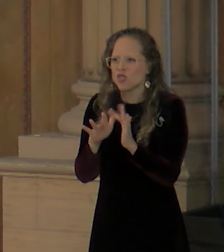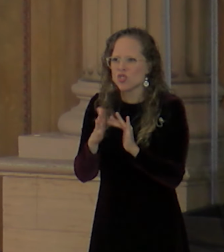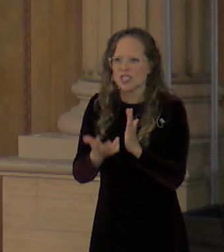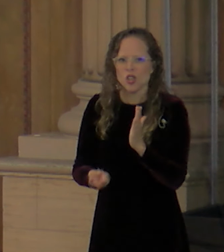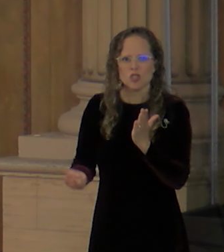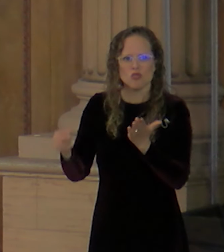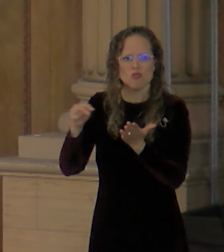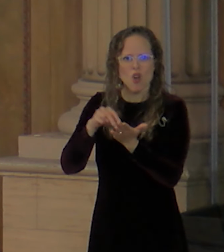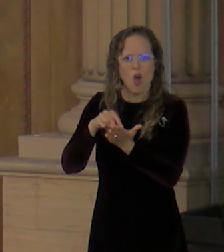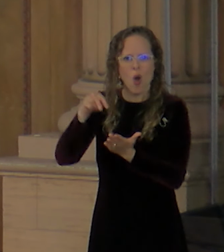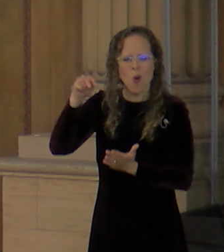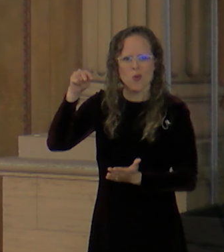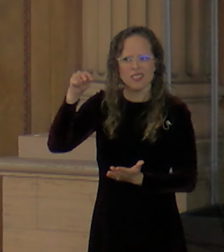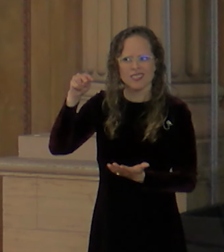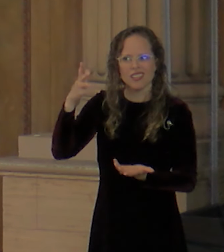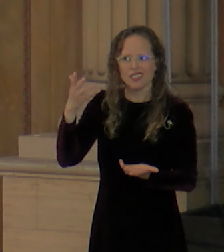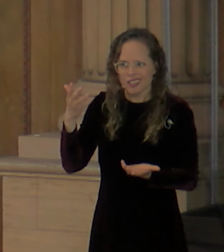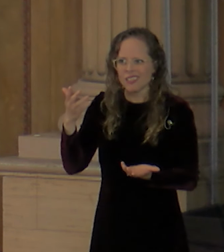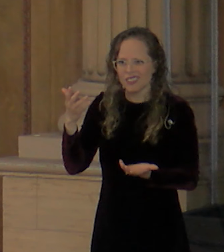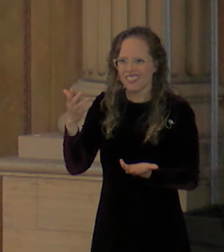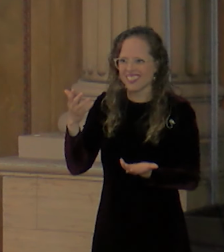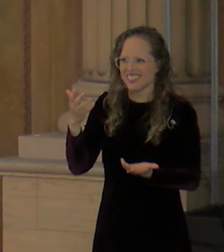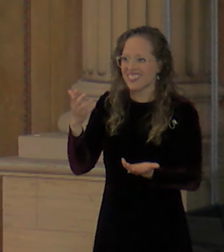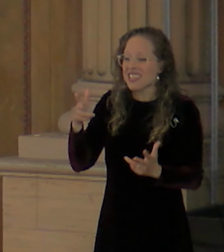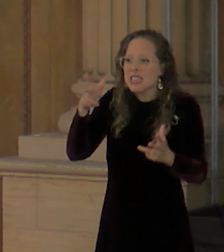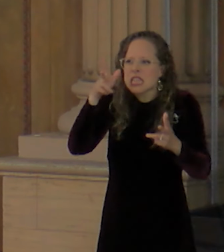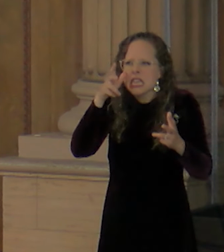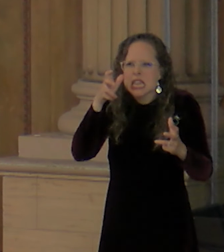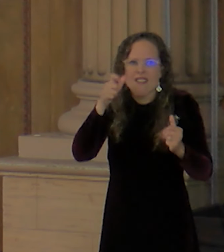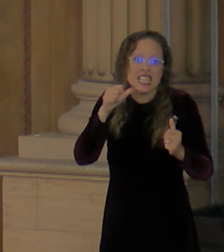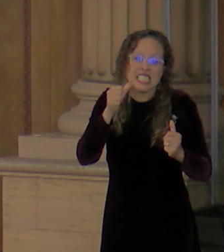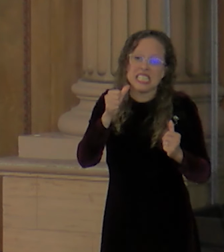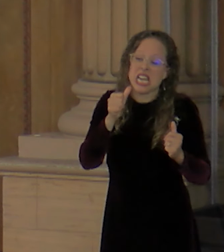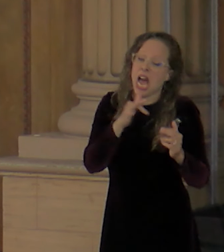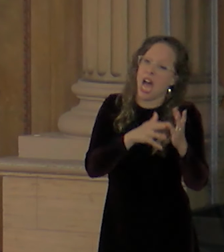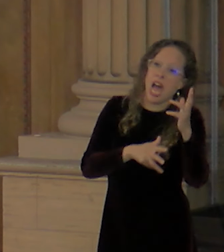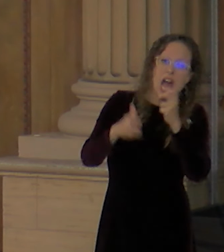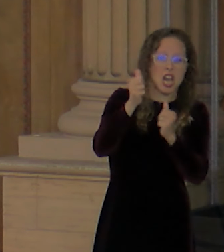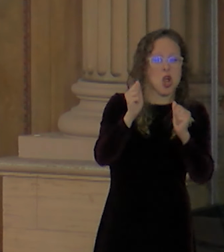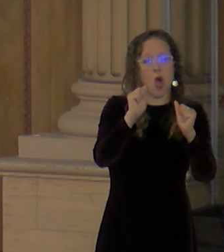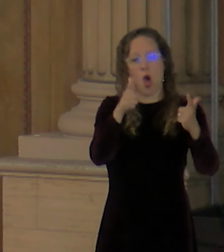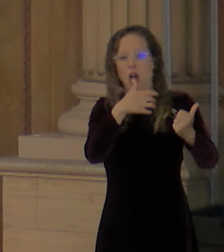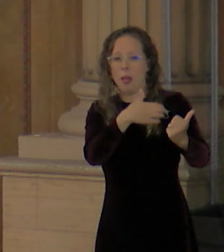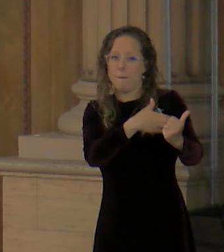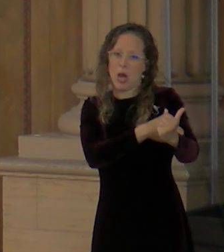that's how sure that final defeat of evil is. Evil is not all powerful. Jesus crushed its head.